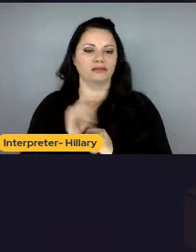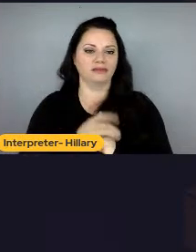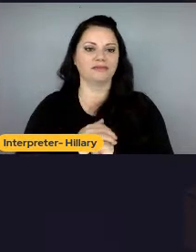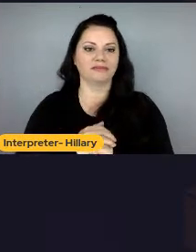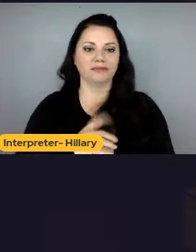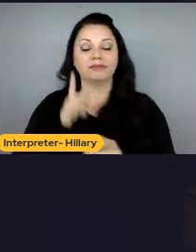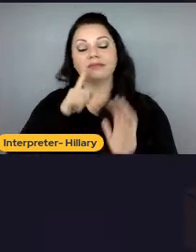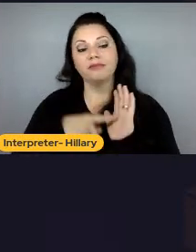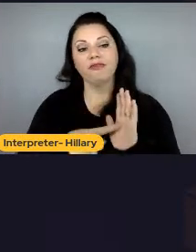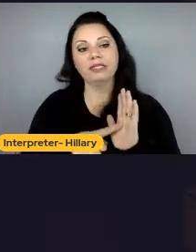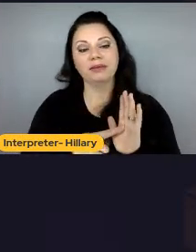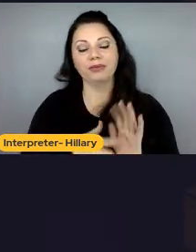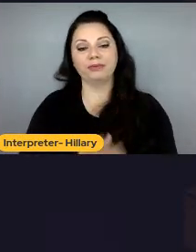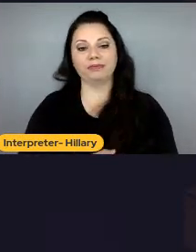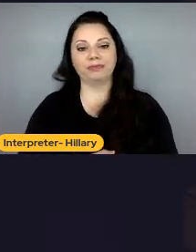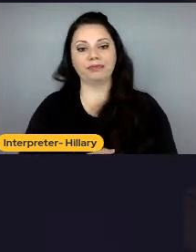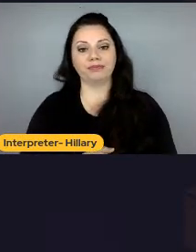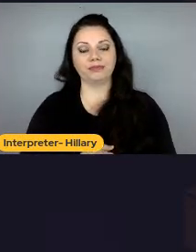For example,